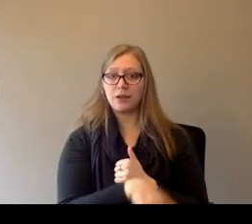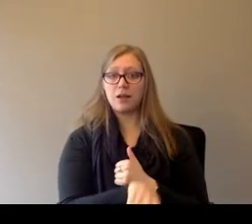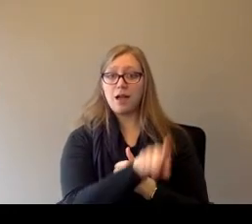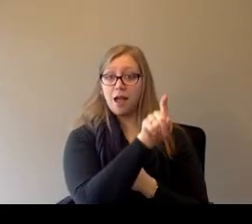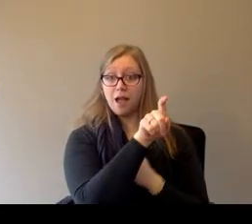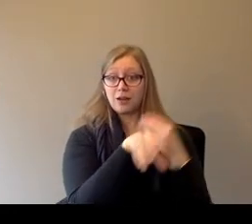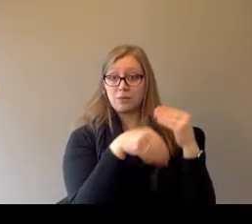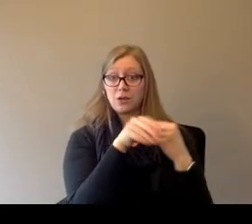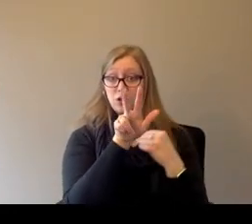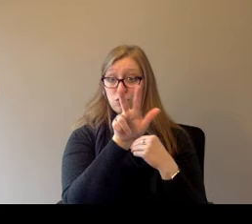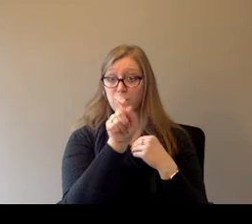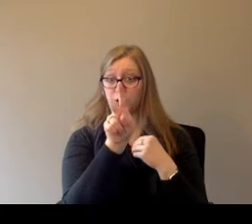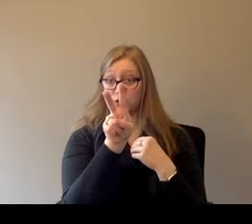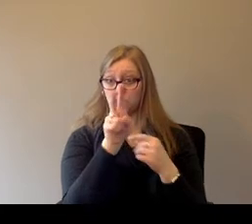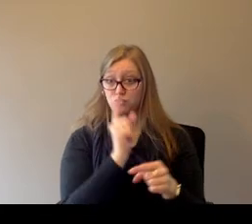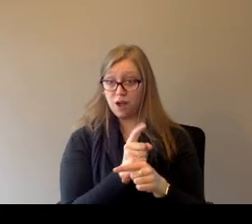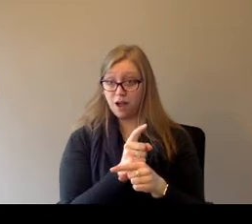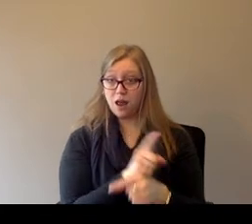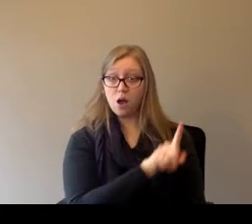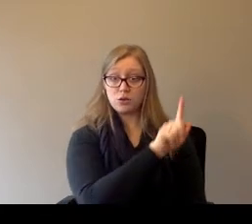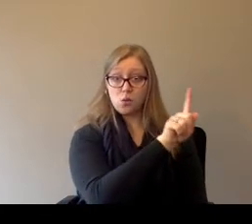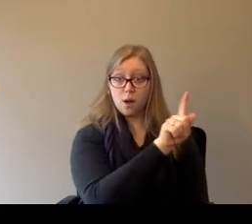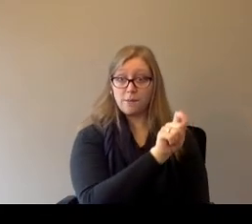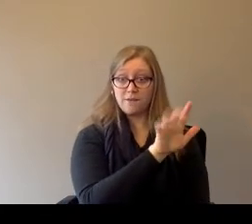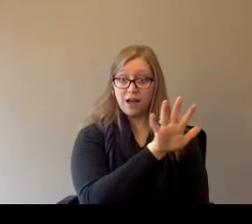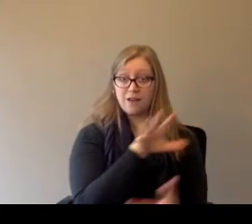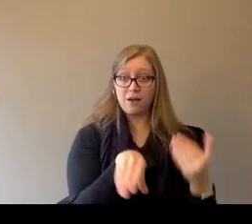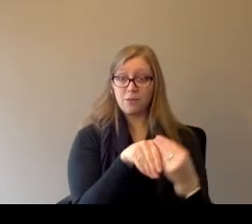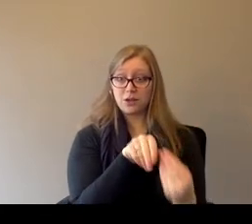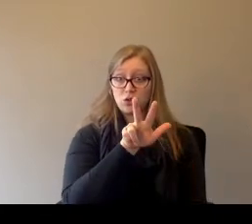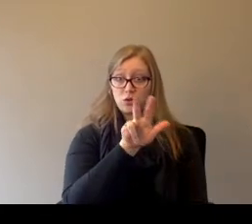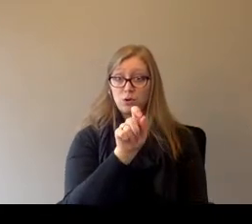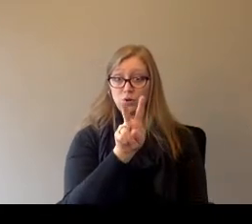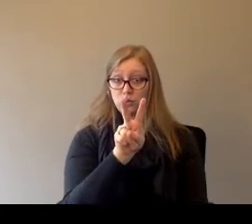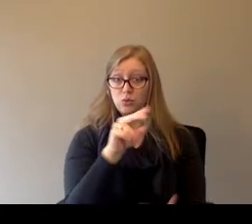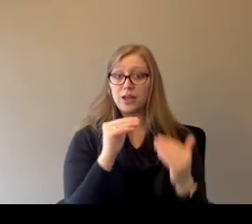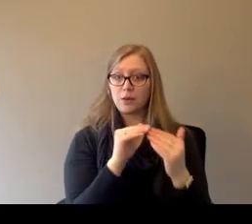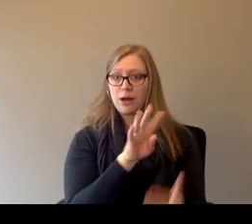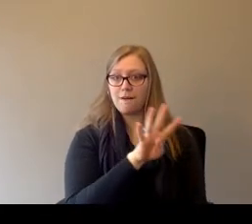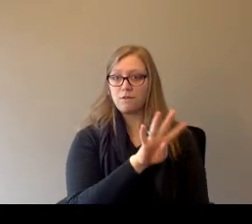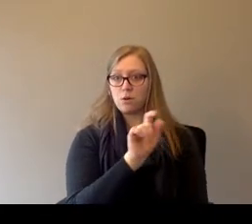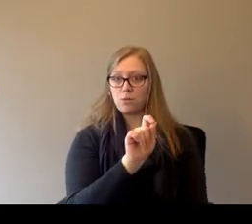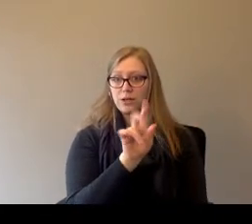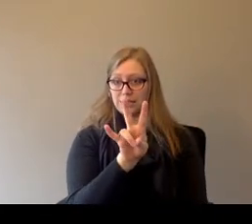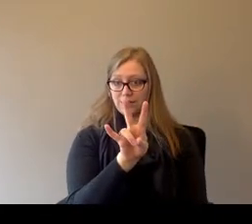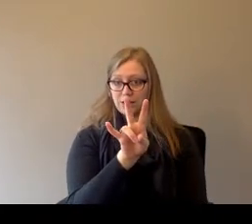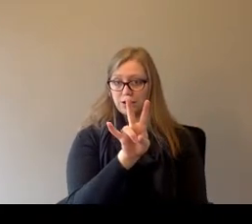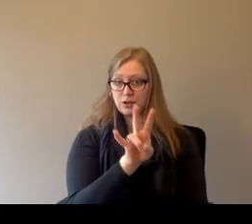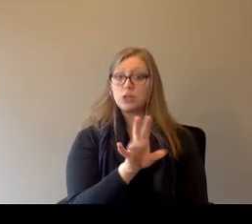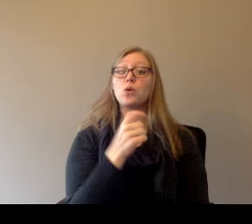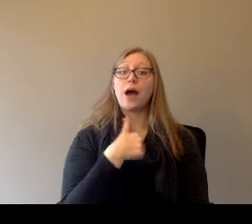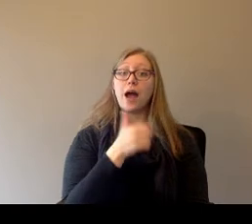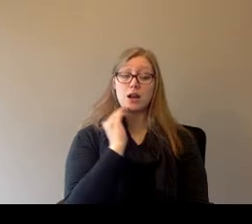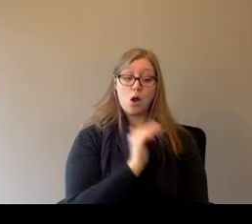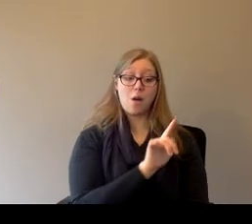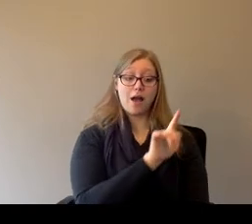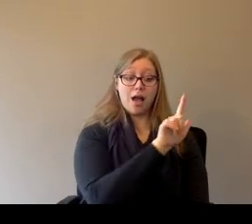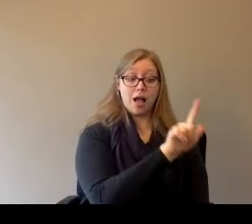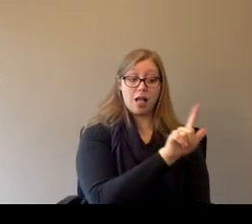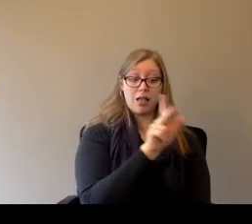3.2 is going to give me 4.7. So I know that LK